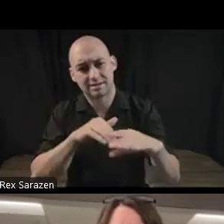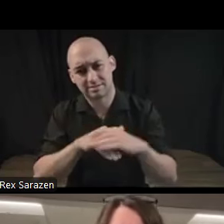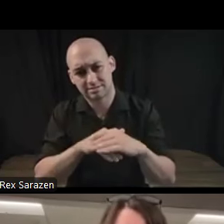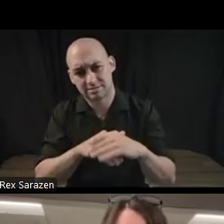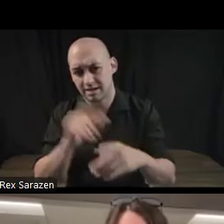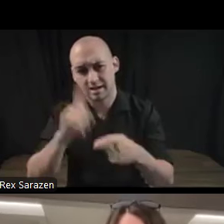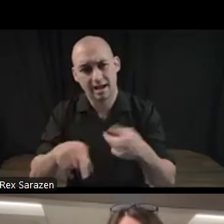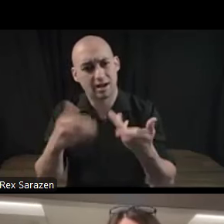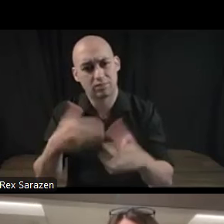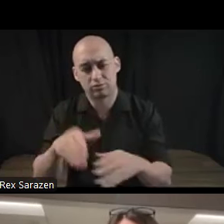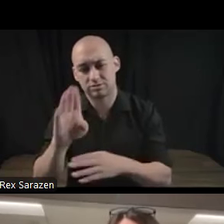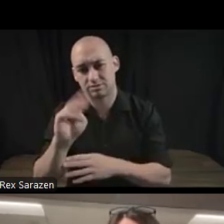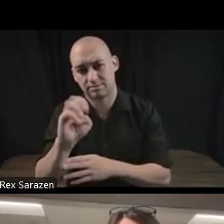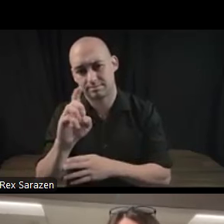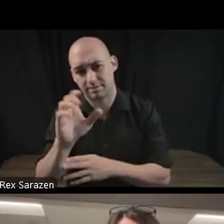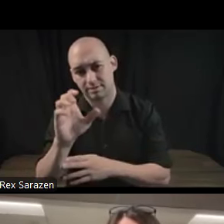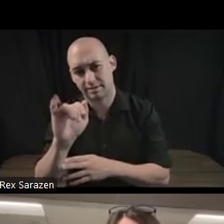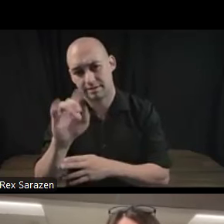Medicaid when they shouldn't.